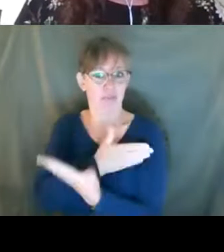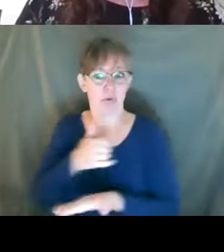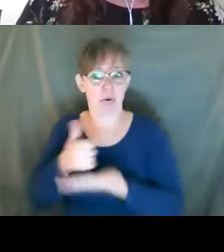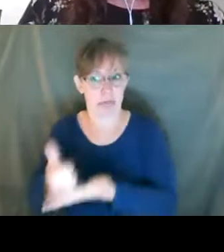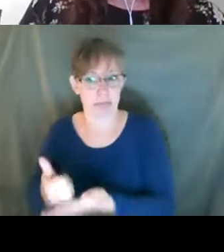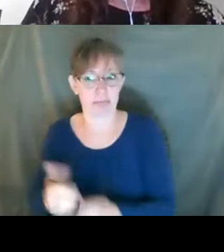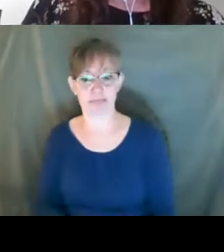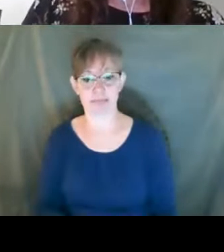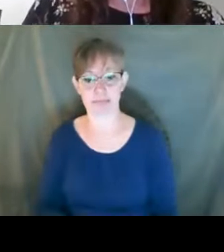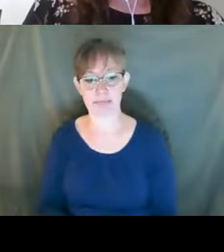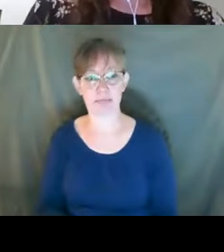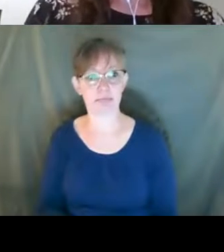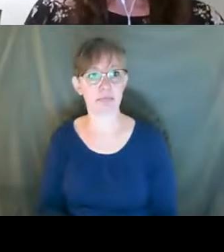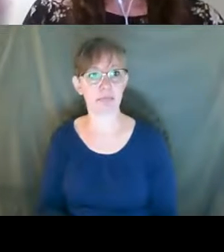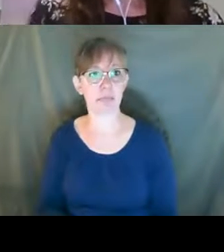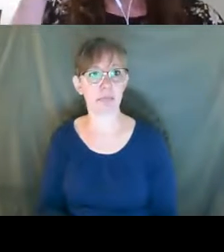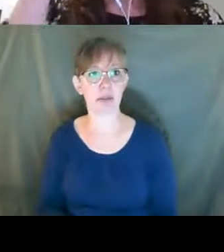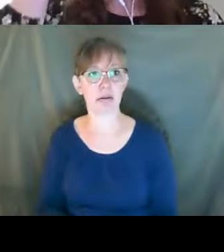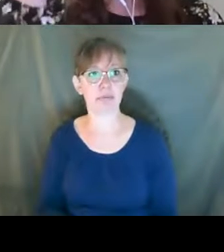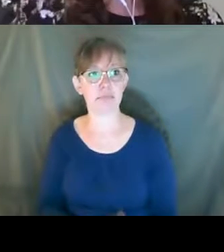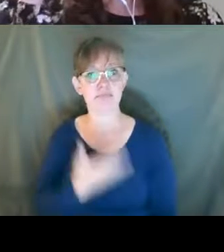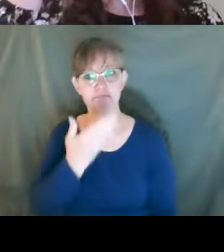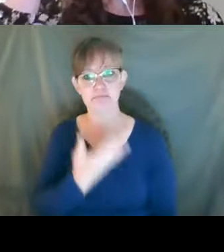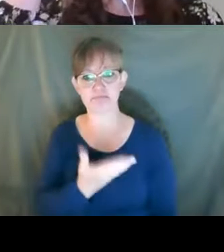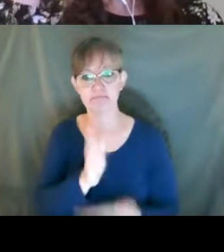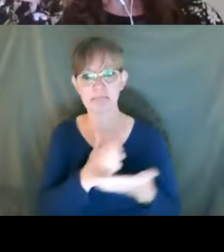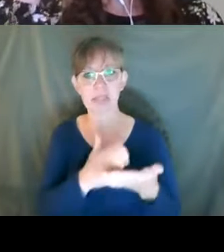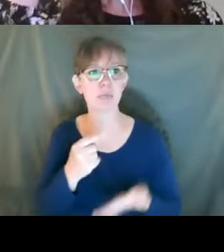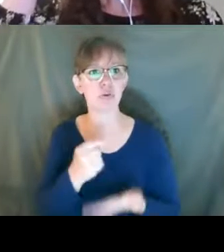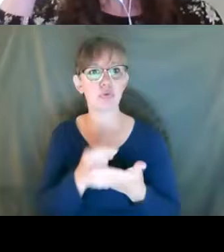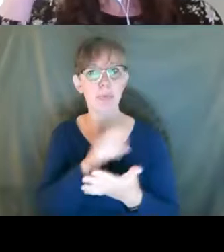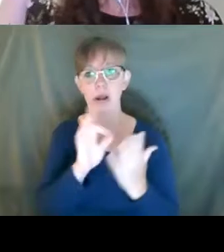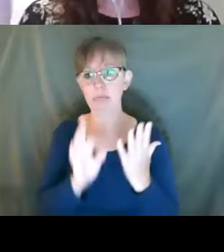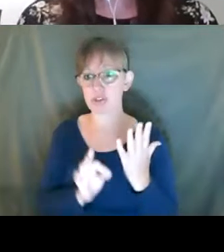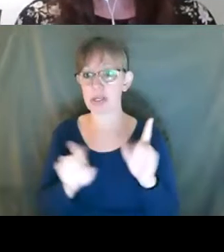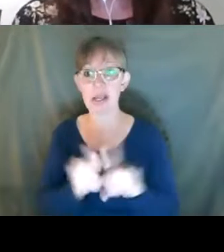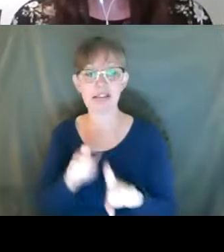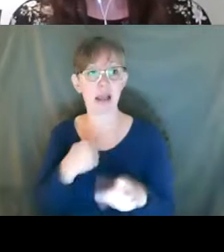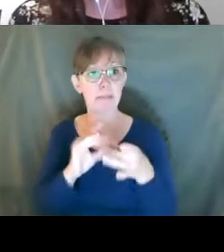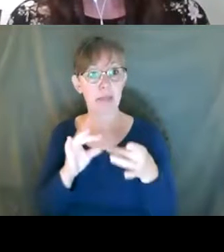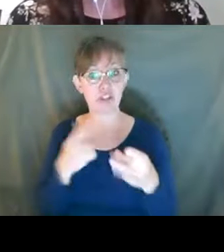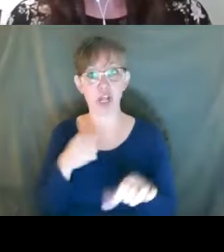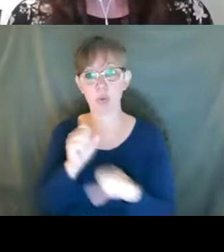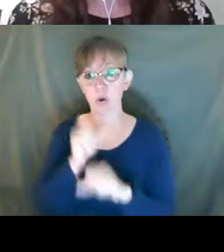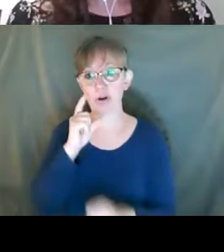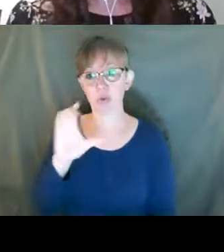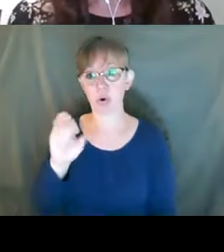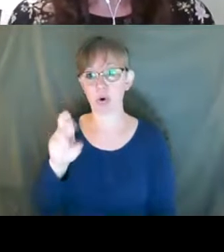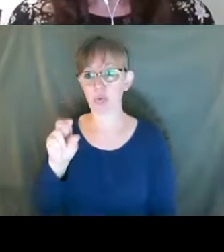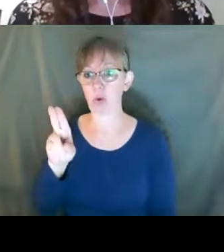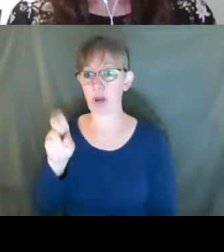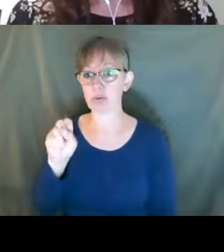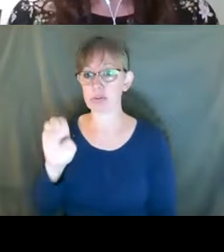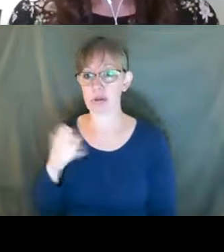And some treatment options. So as mentioned in my introduction, I do work for Kraus Health Addiction Treatment Services. We